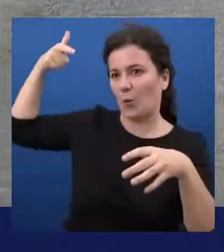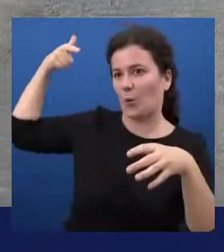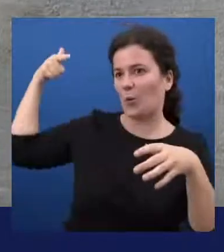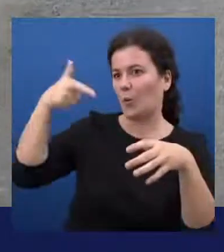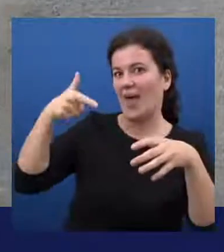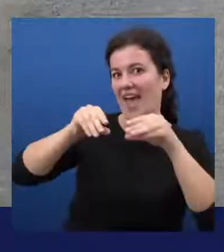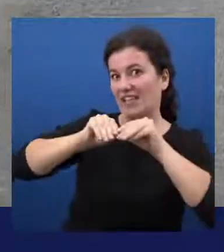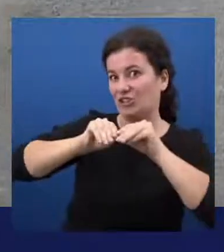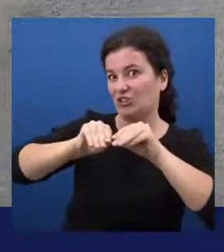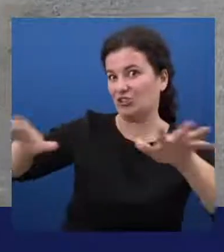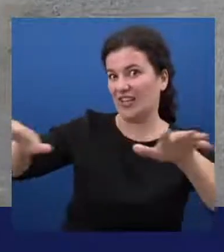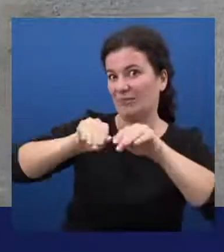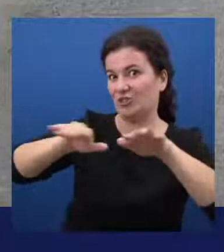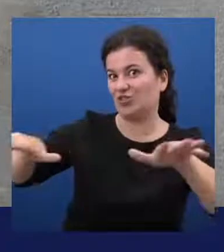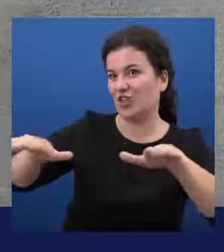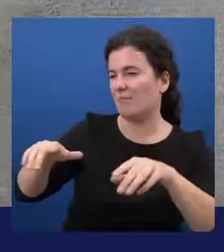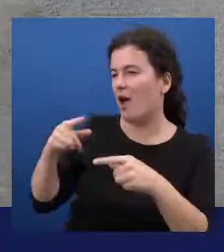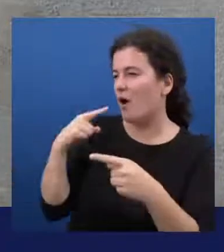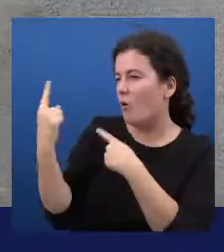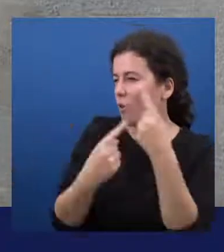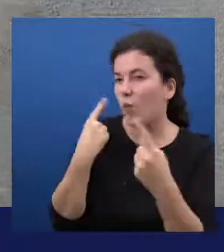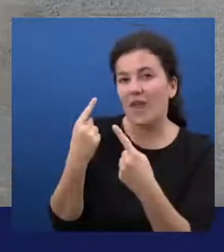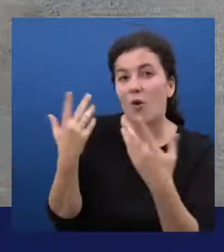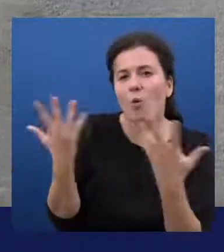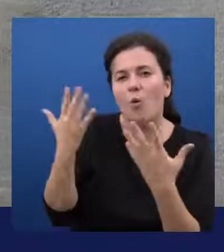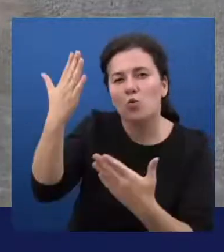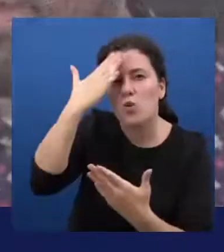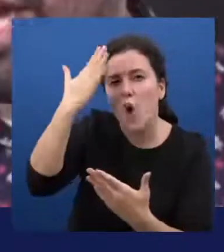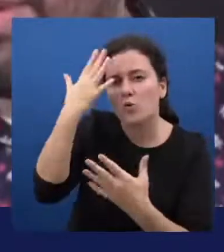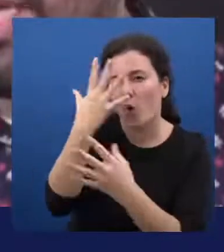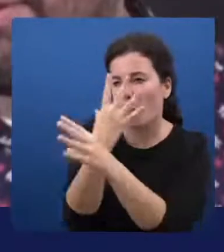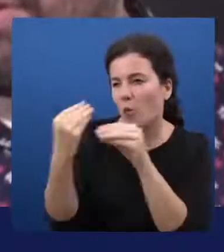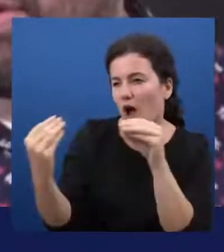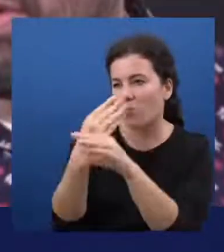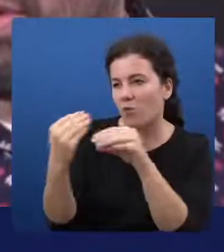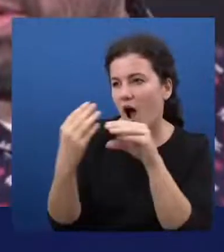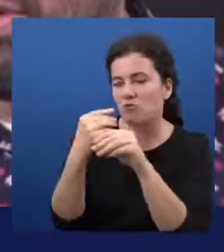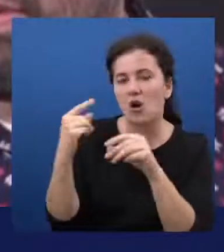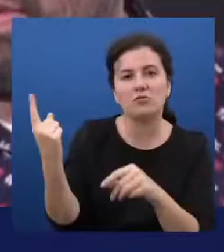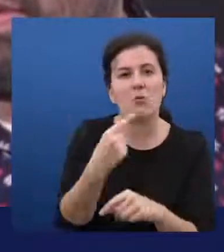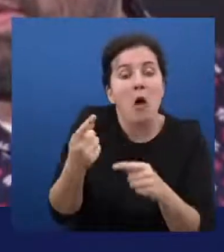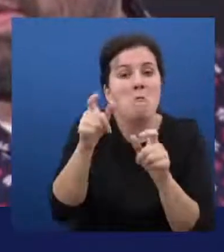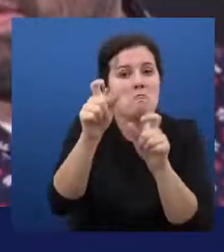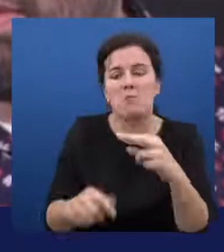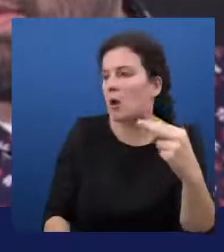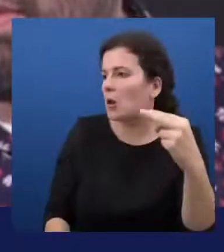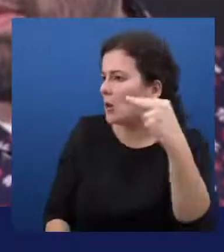stuff that we know. We should do something just like that. I mean,